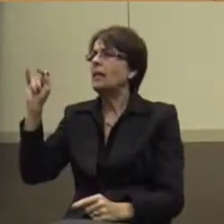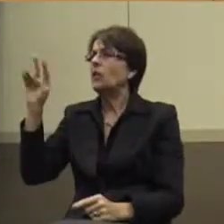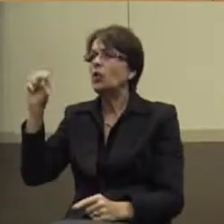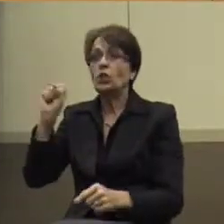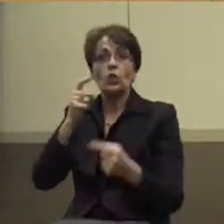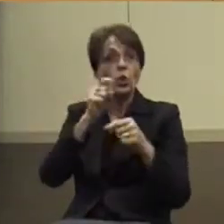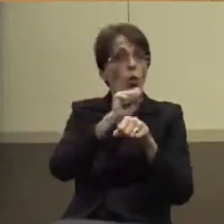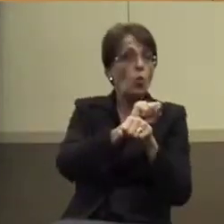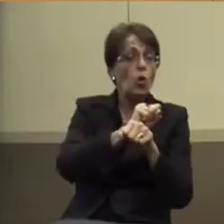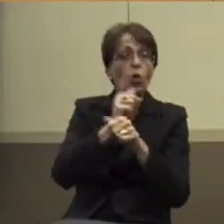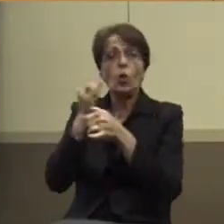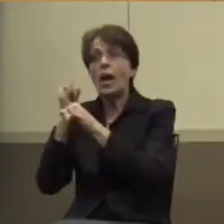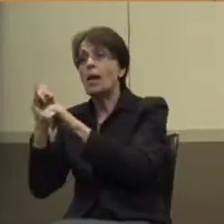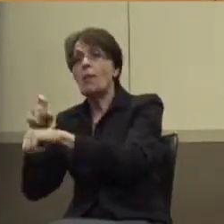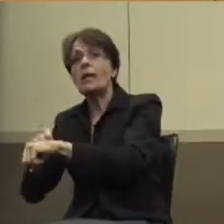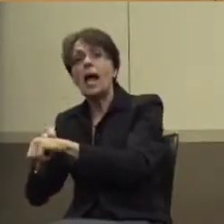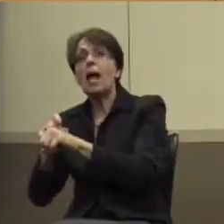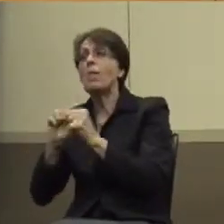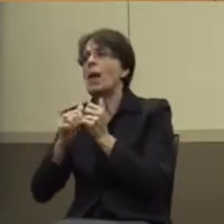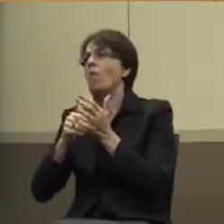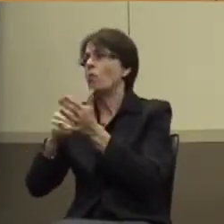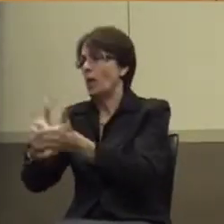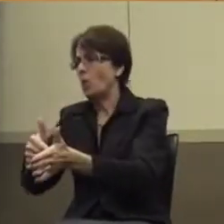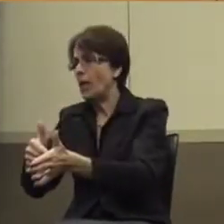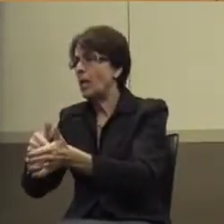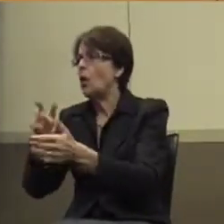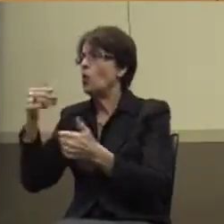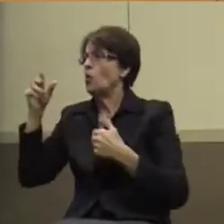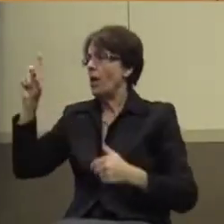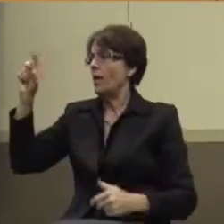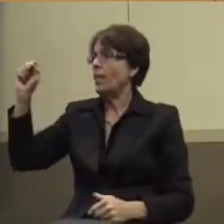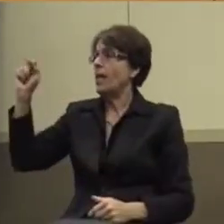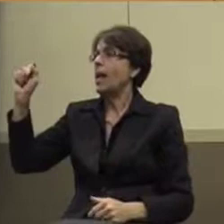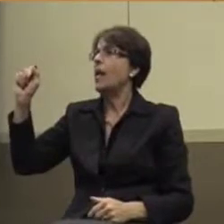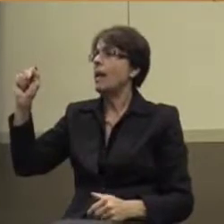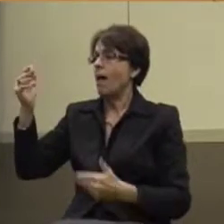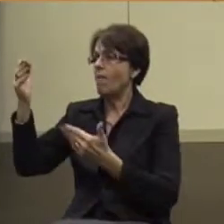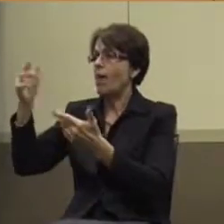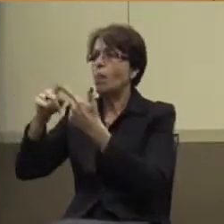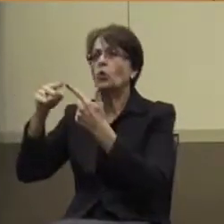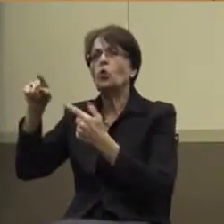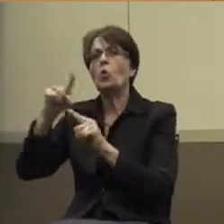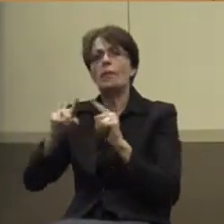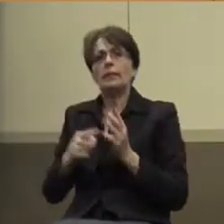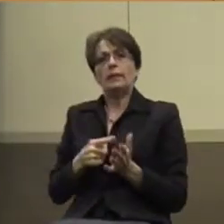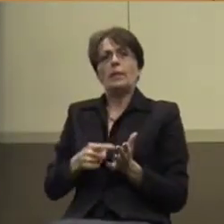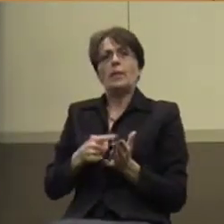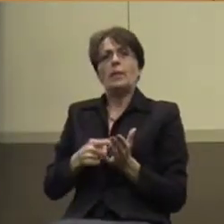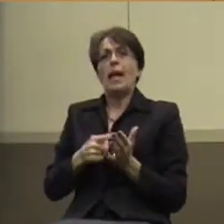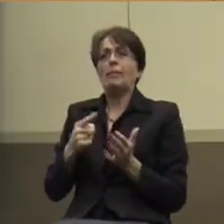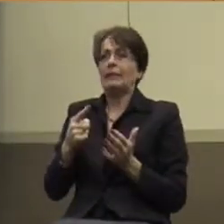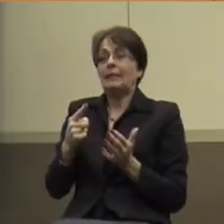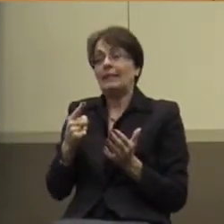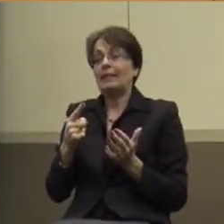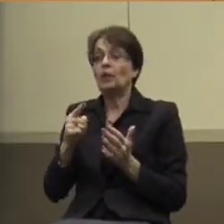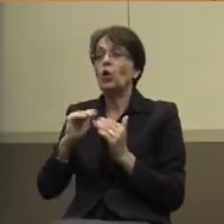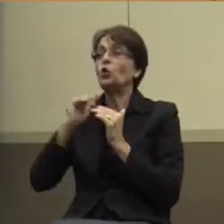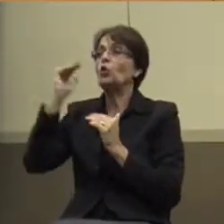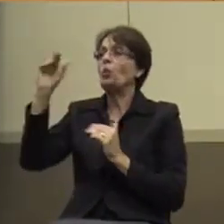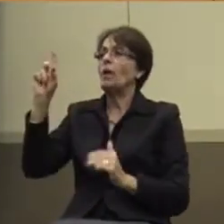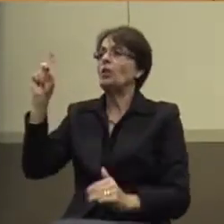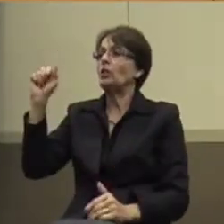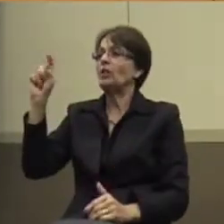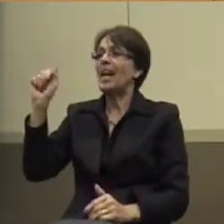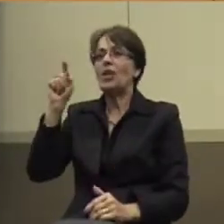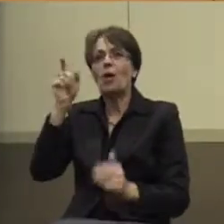how frequent, okay. So you have the data available to you, but sometimes it's like too much data, okay, that you need to try to organize and try to make some